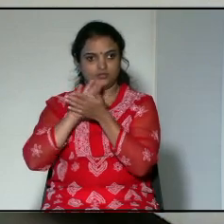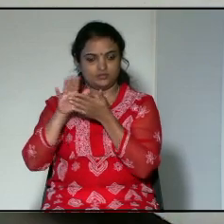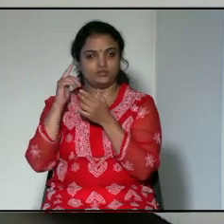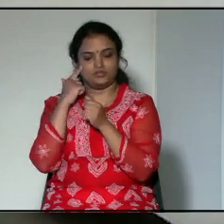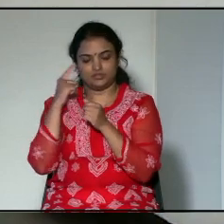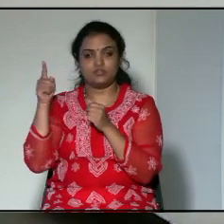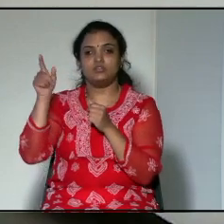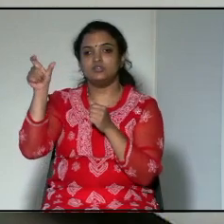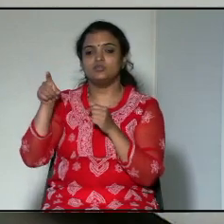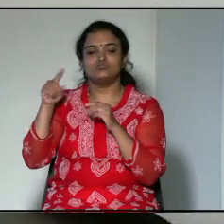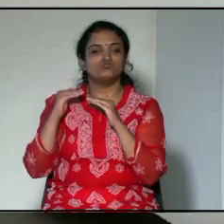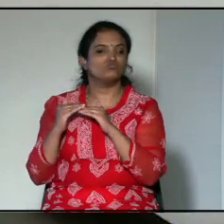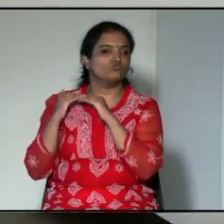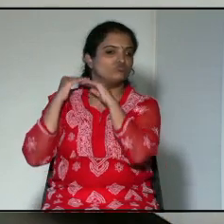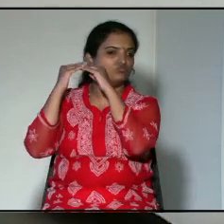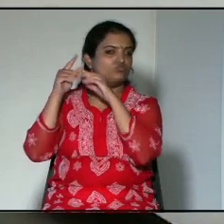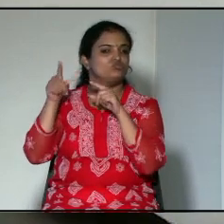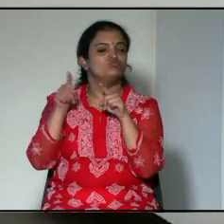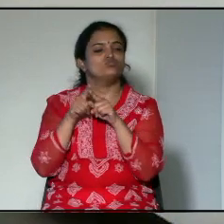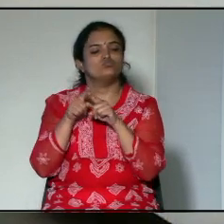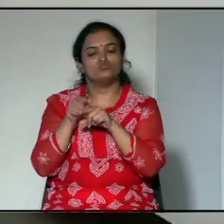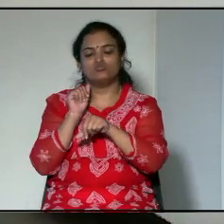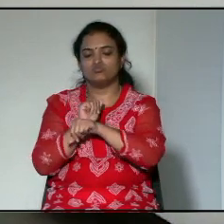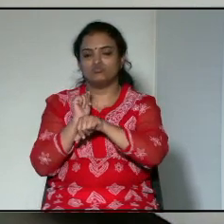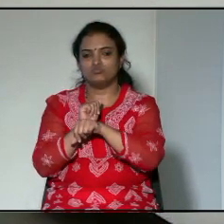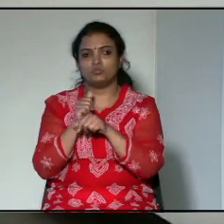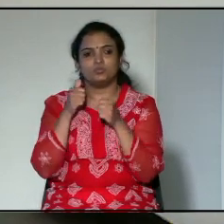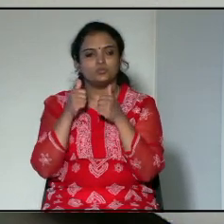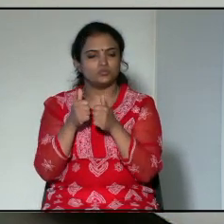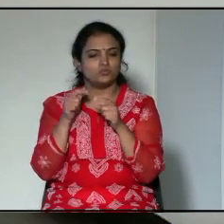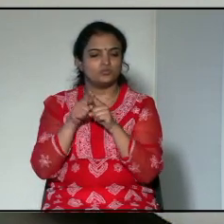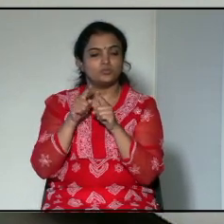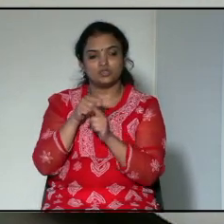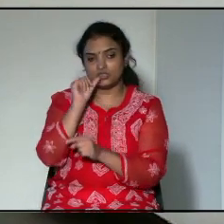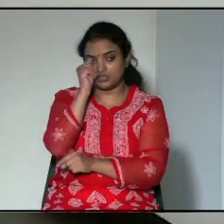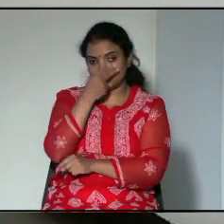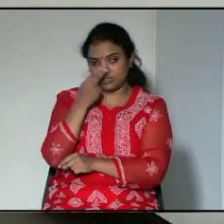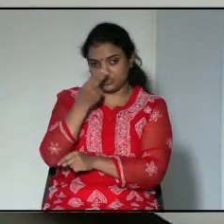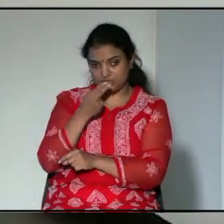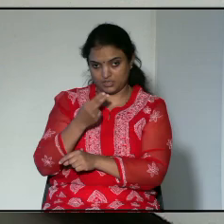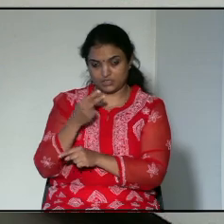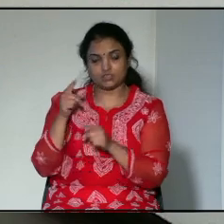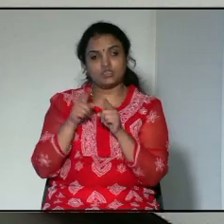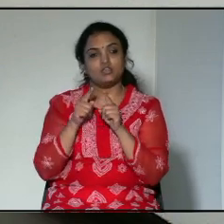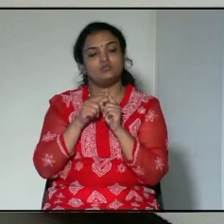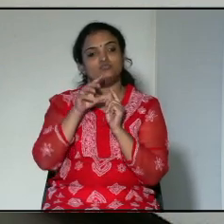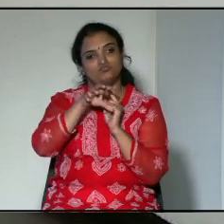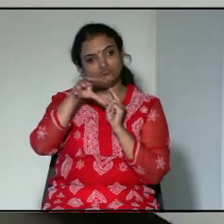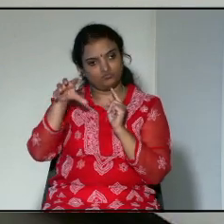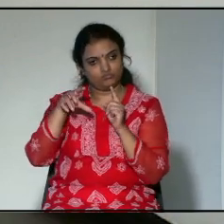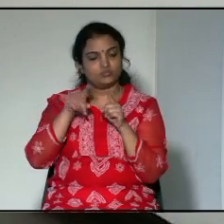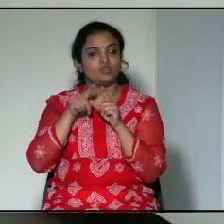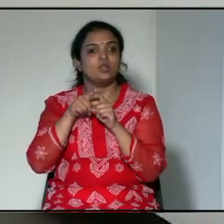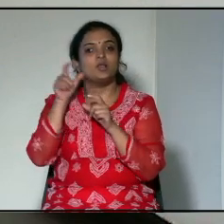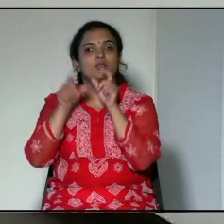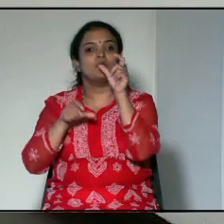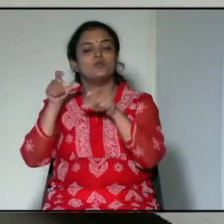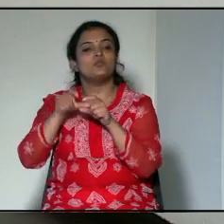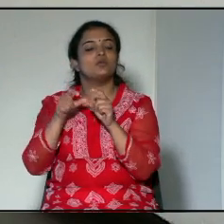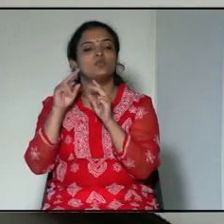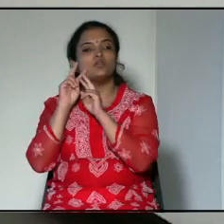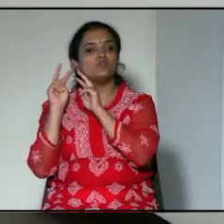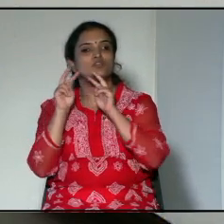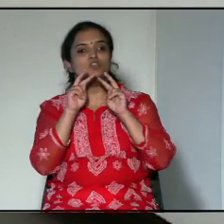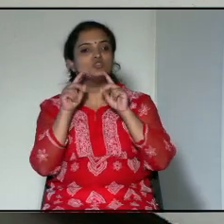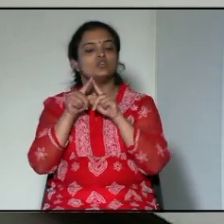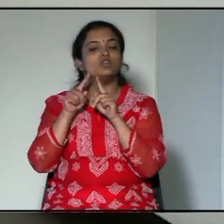cultural historian who has written extensively on modern Indian art, art institutions, and public visual culture.